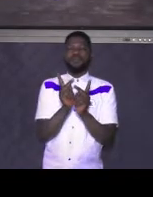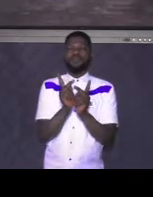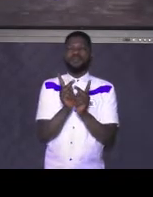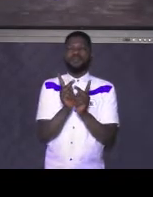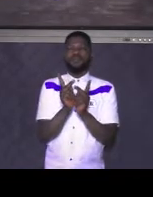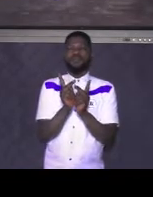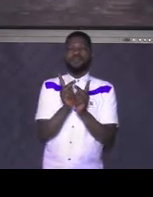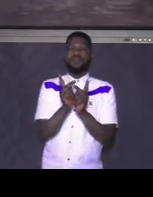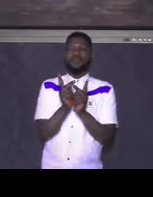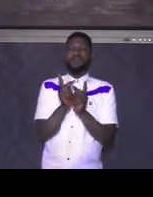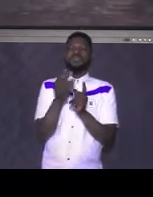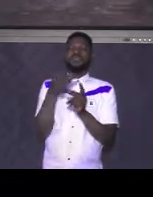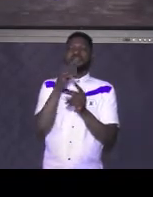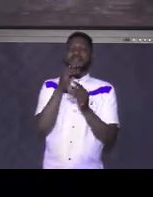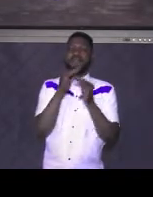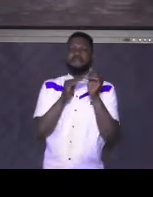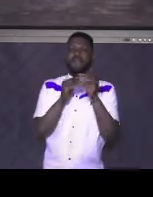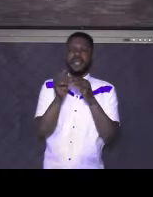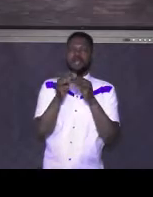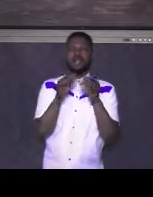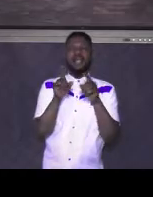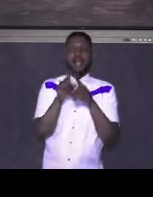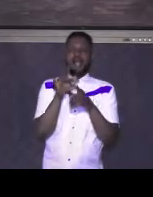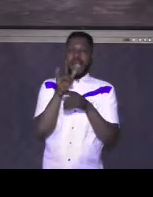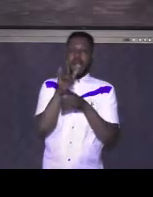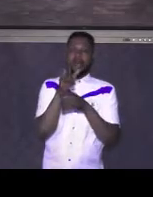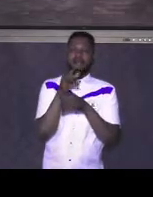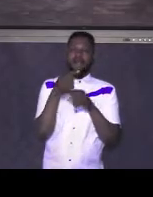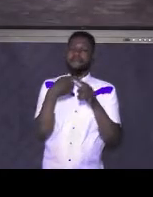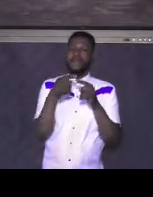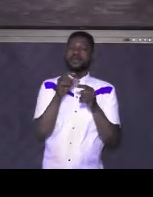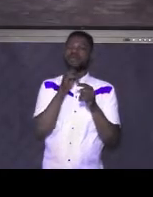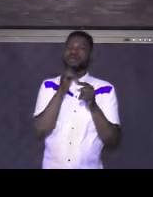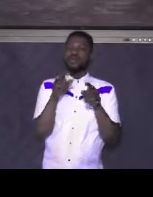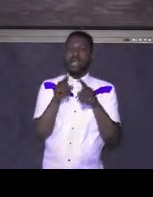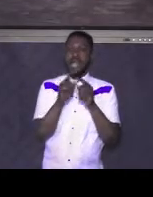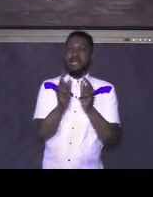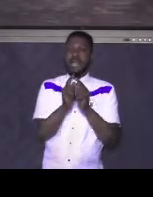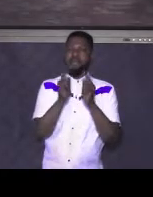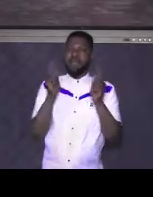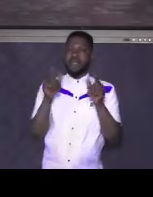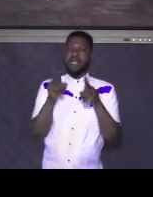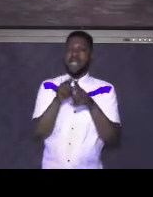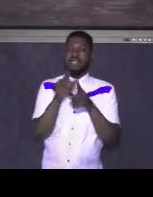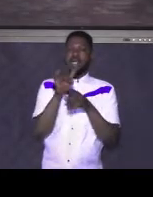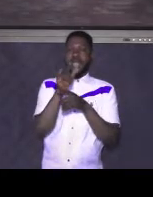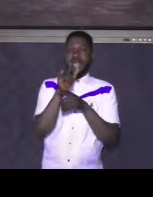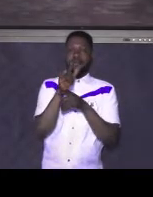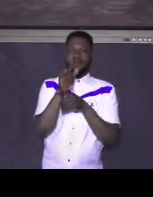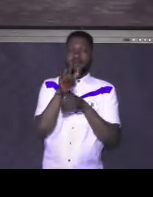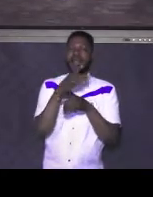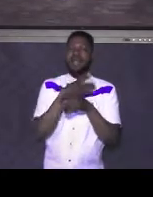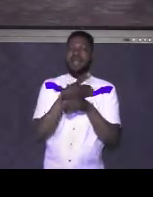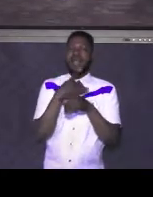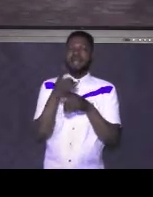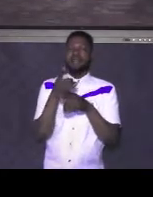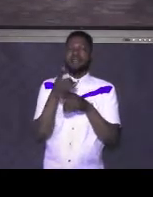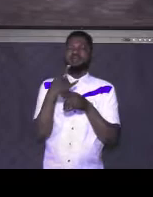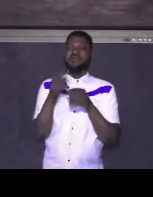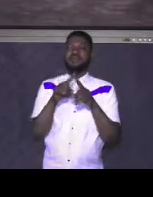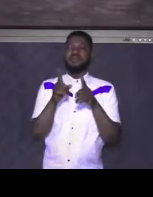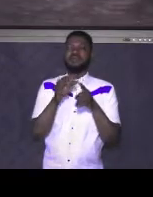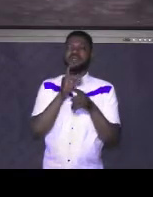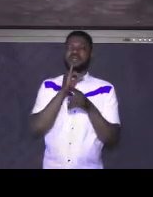few passengers. Jets are built like aeroplane, but not as big as aeroplane.